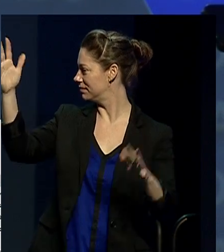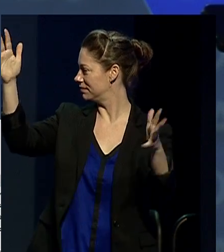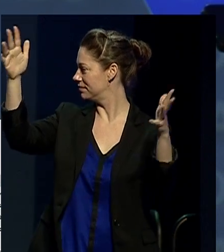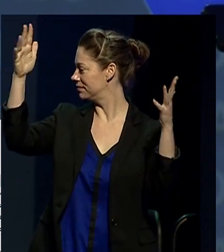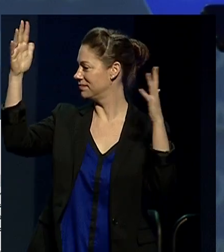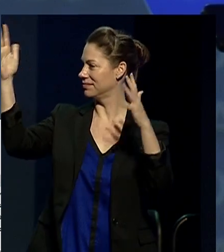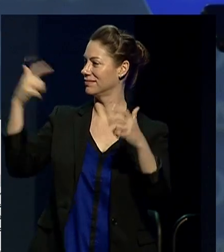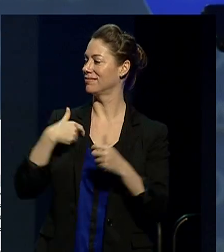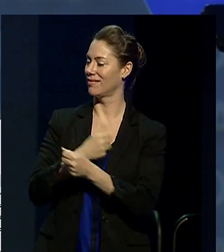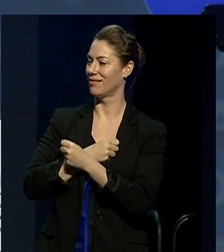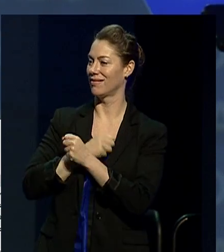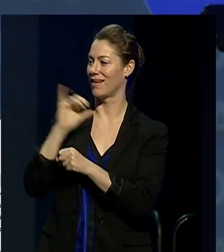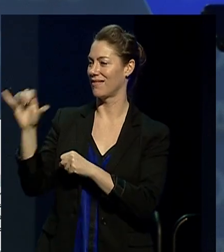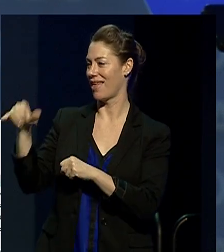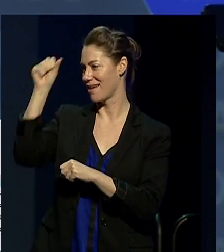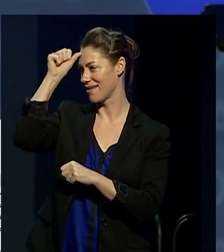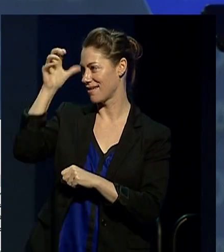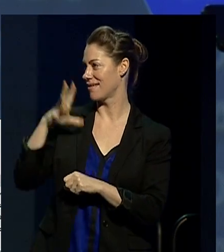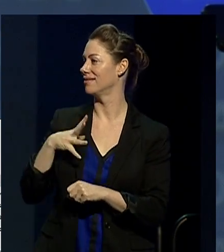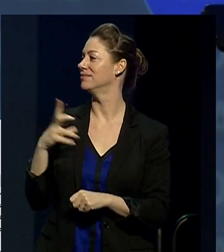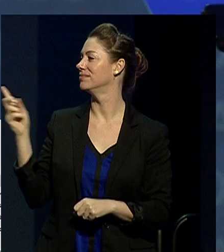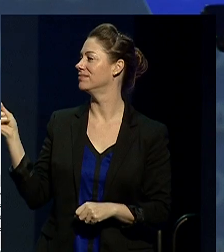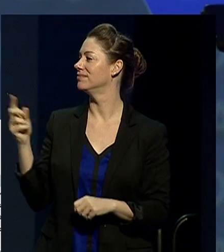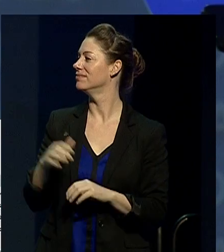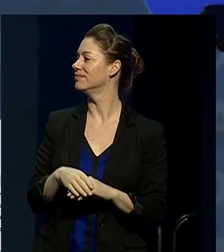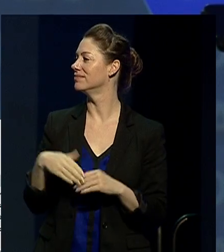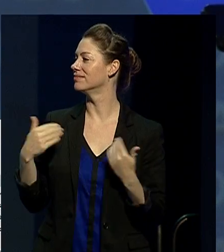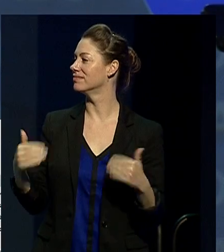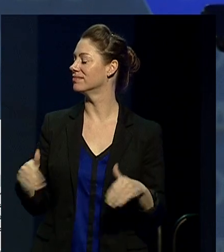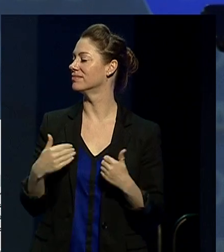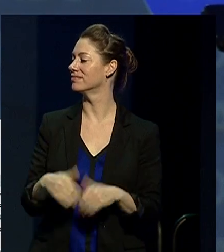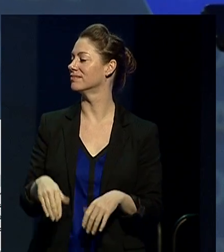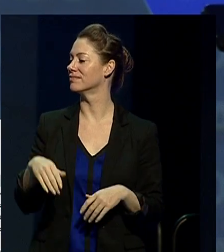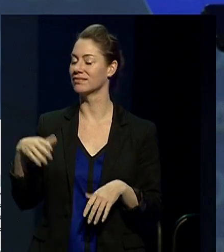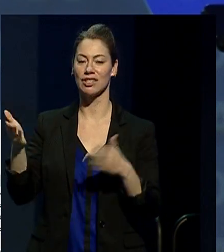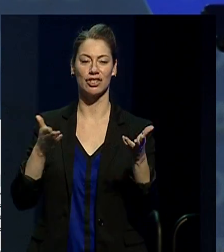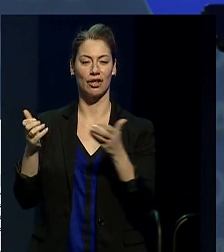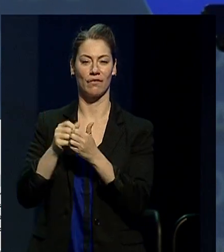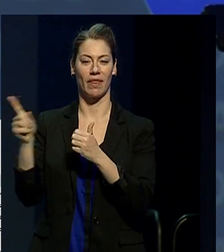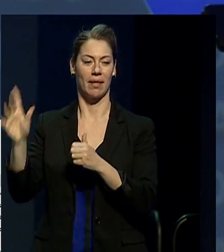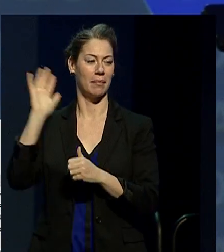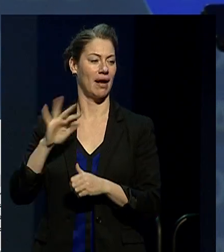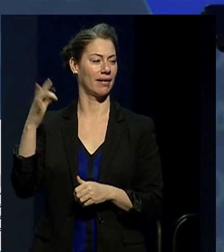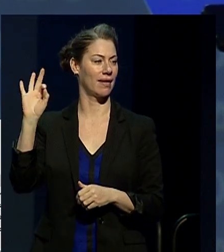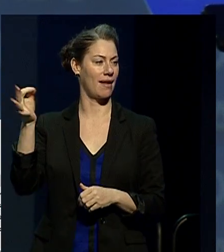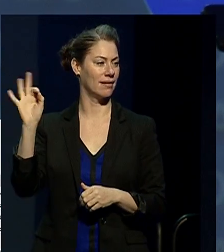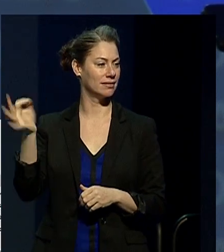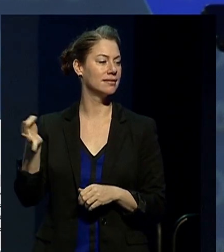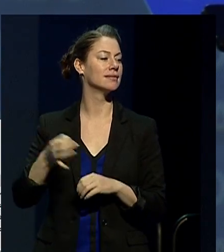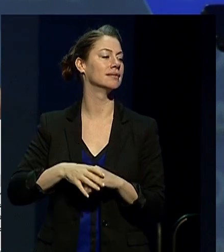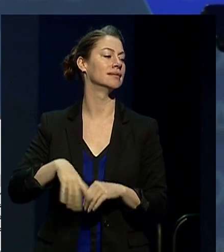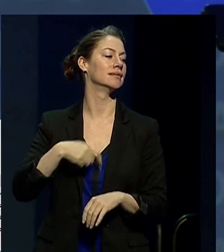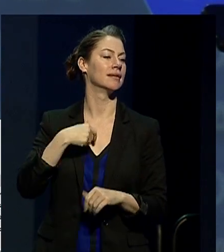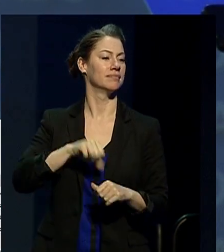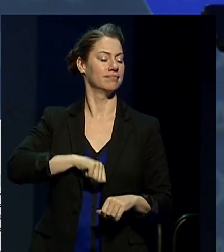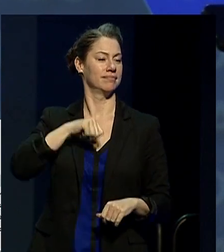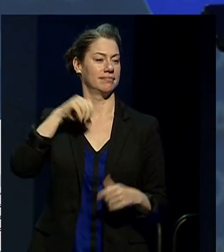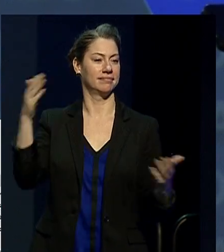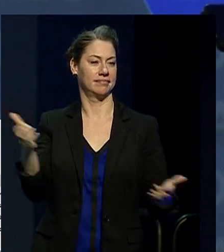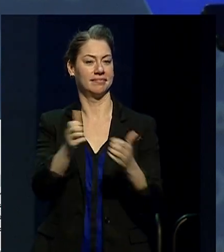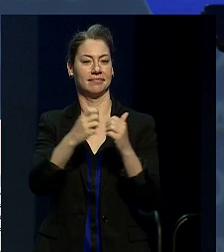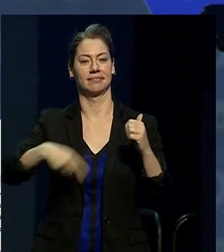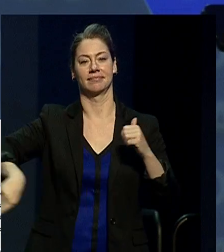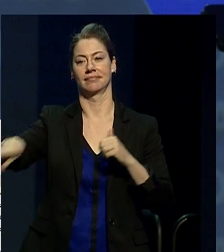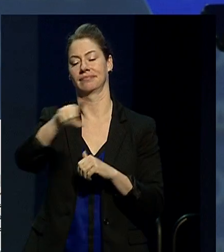I love that John Burton. Served with him in the 90s. And I'm proud to be here with all of